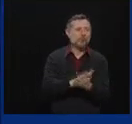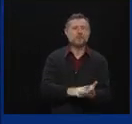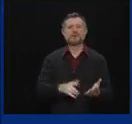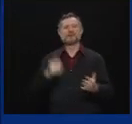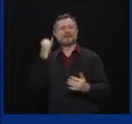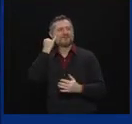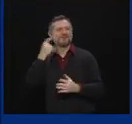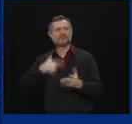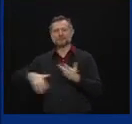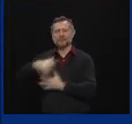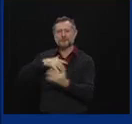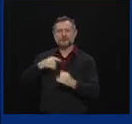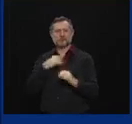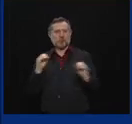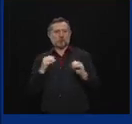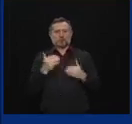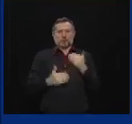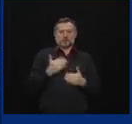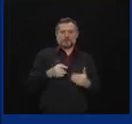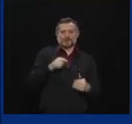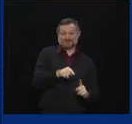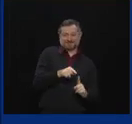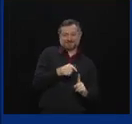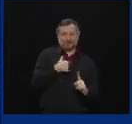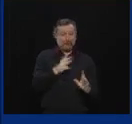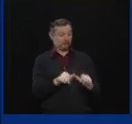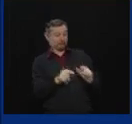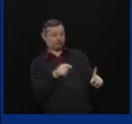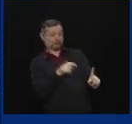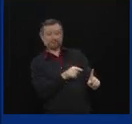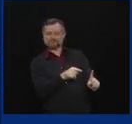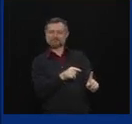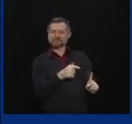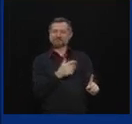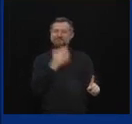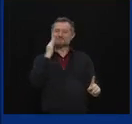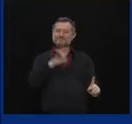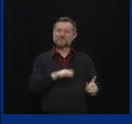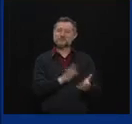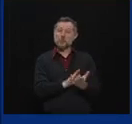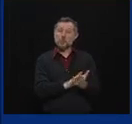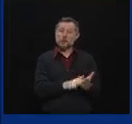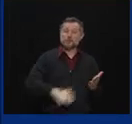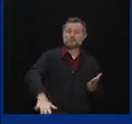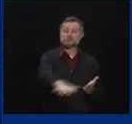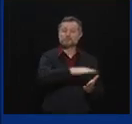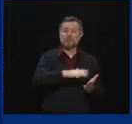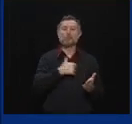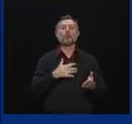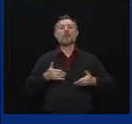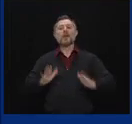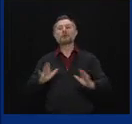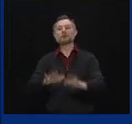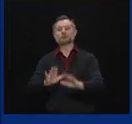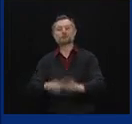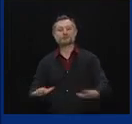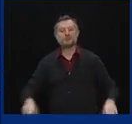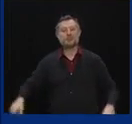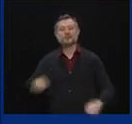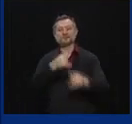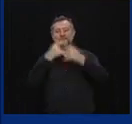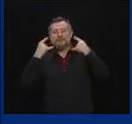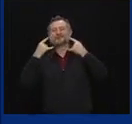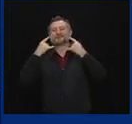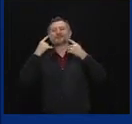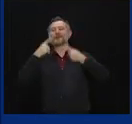measures. Talking about schools briefly. We do now allow children to remove masks during outdoor recess,